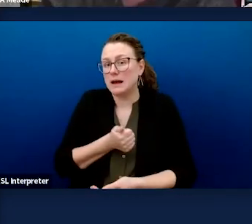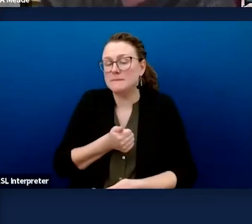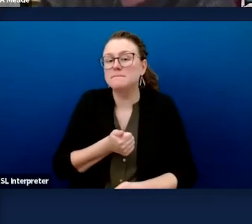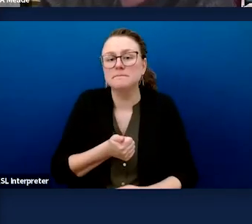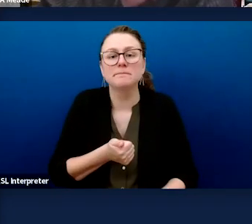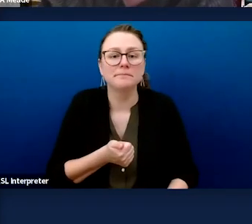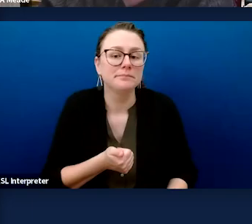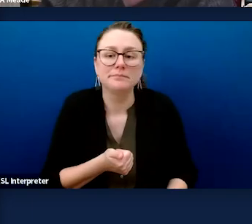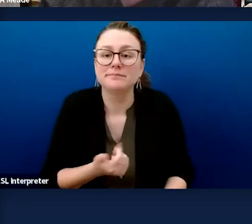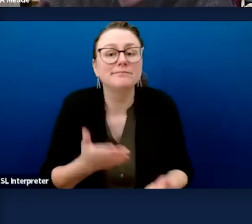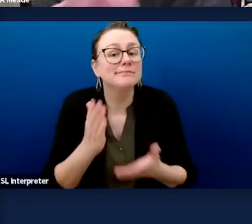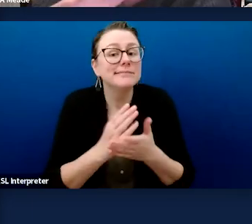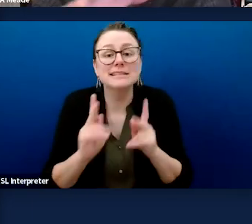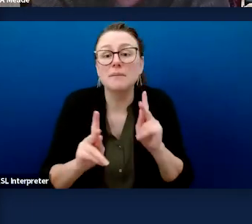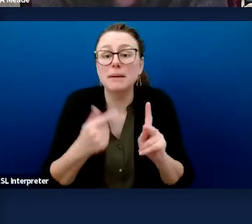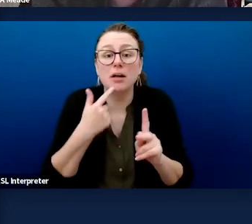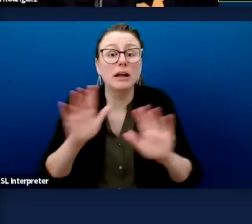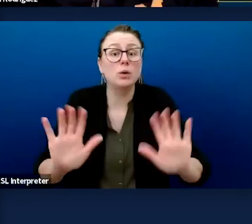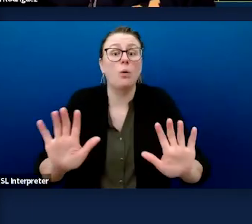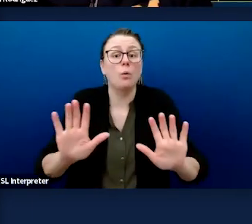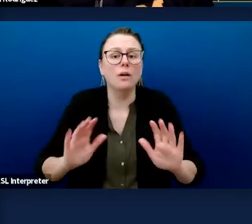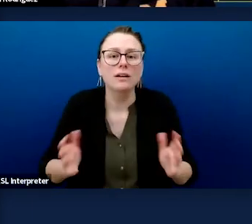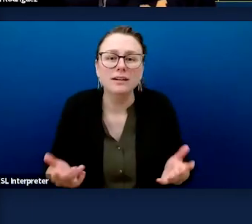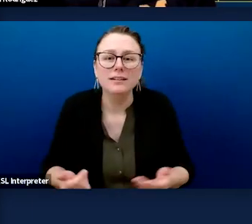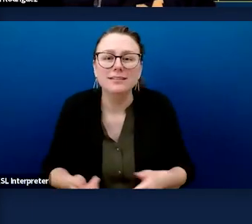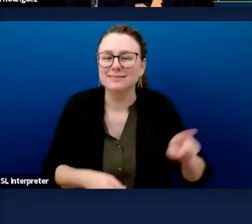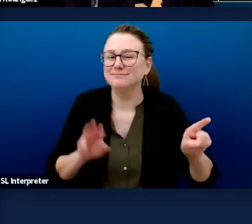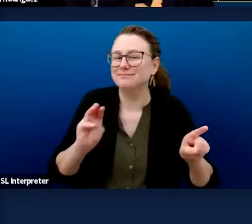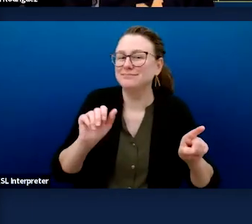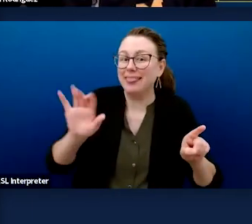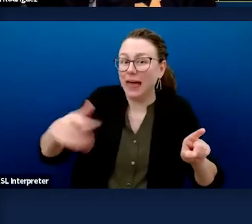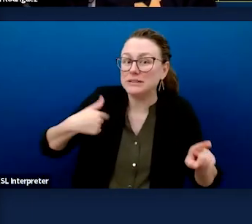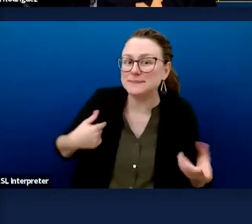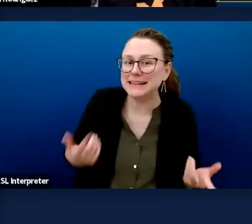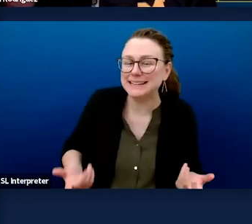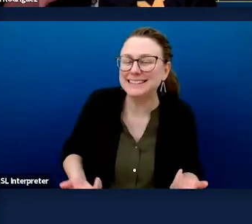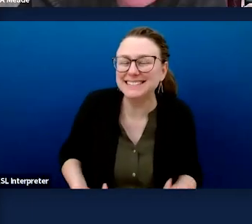because some people are like, no, it's That was me. That was me.